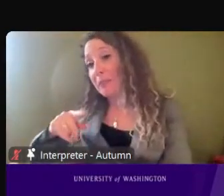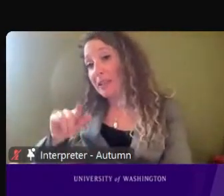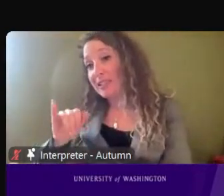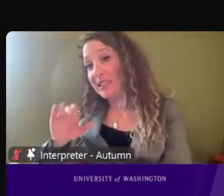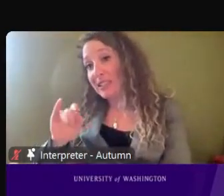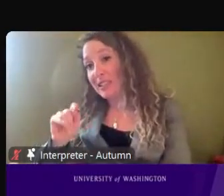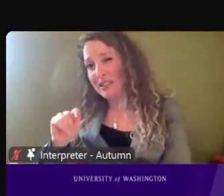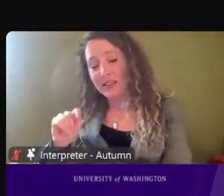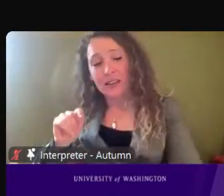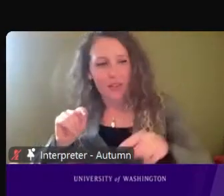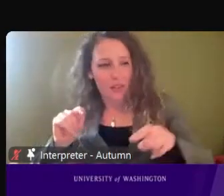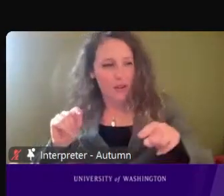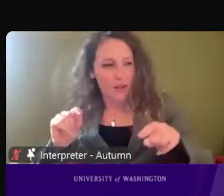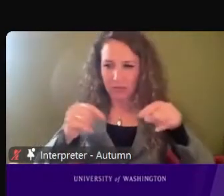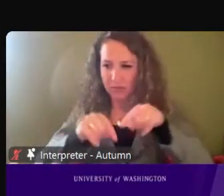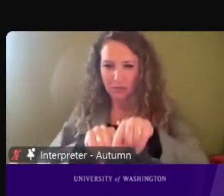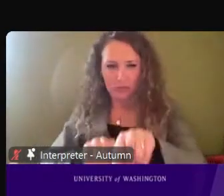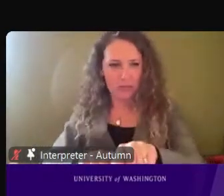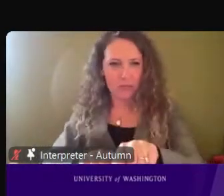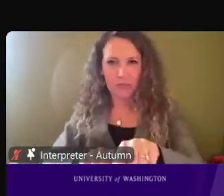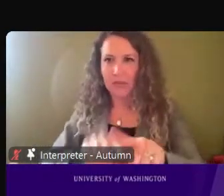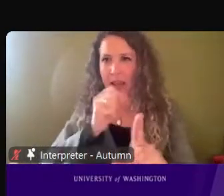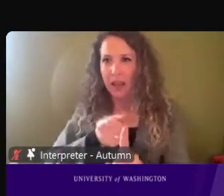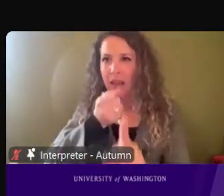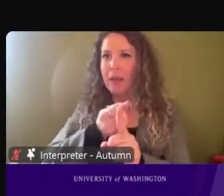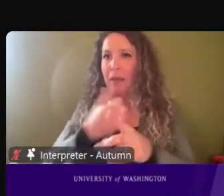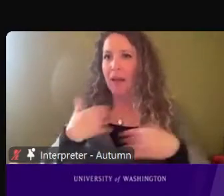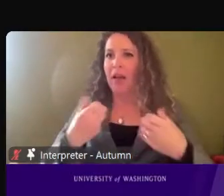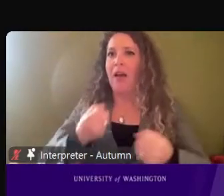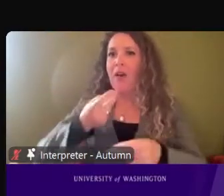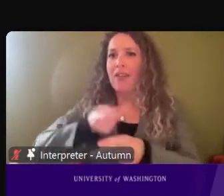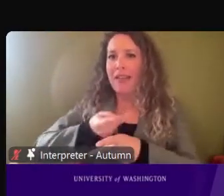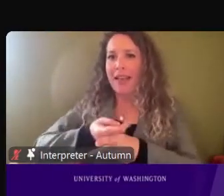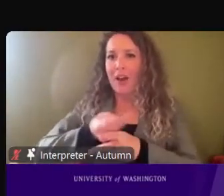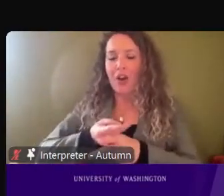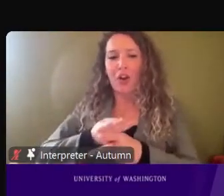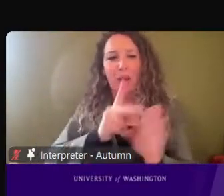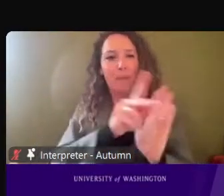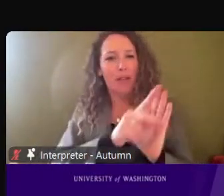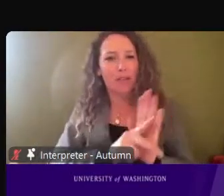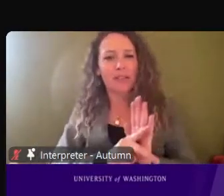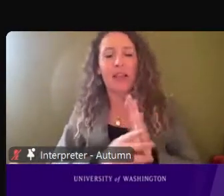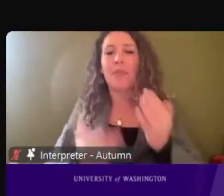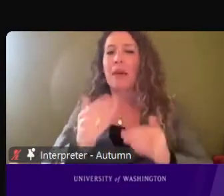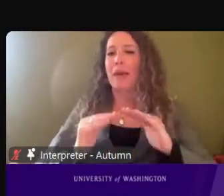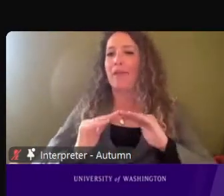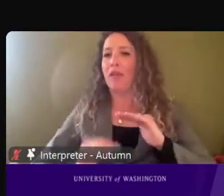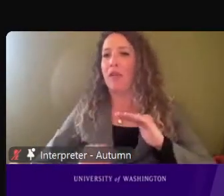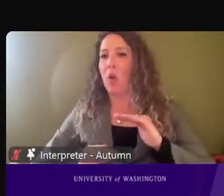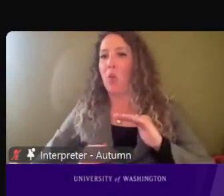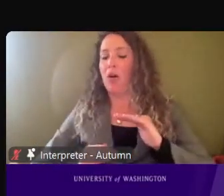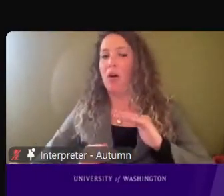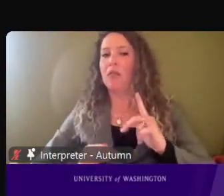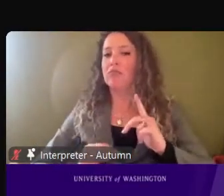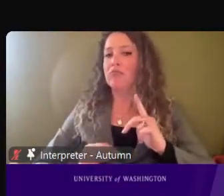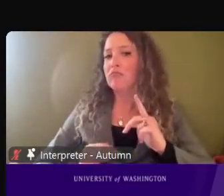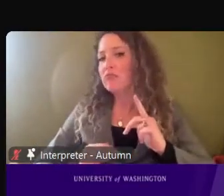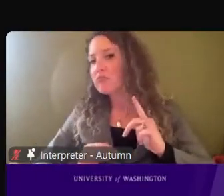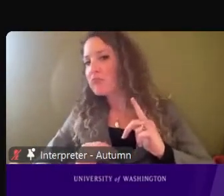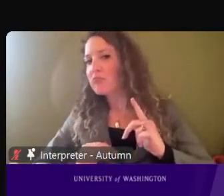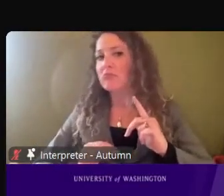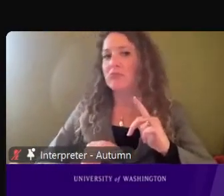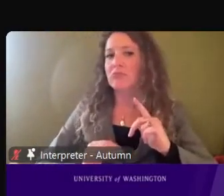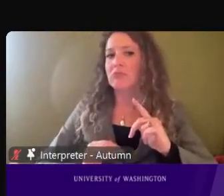healthcare practice and policy. Most people tend to have lower or neutral explicit attitudes combined with